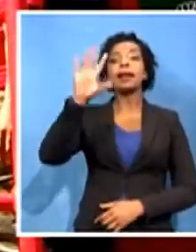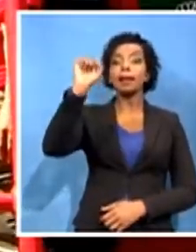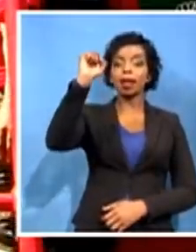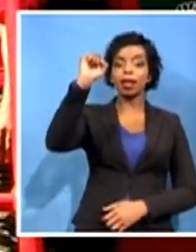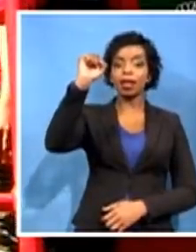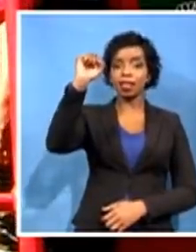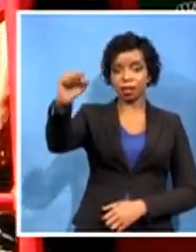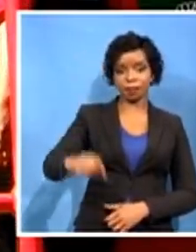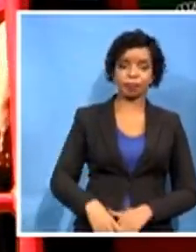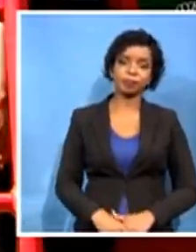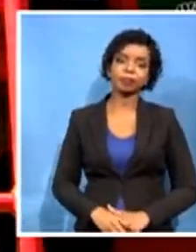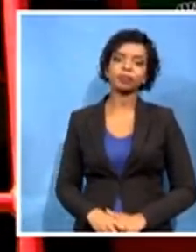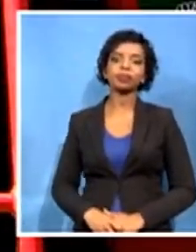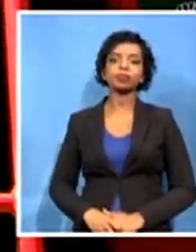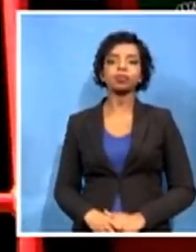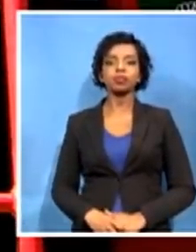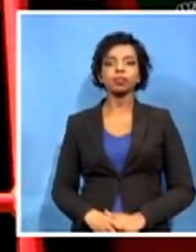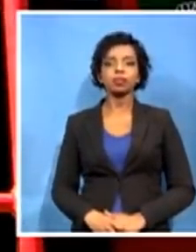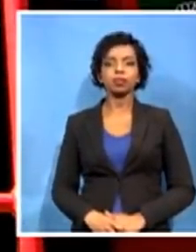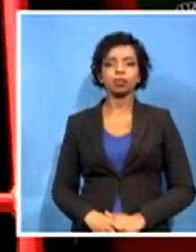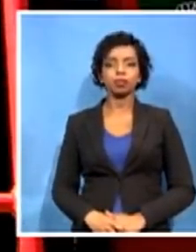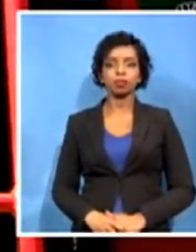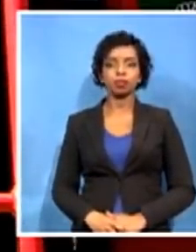We've got Commissar Namnantando.